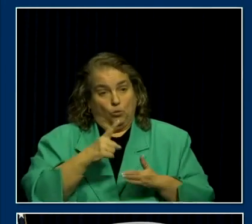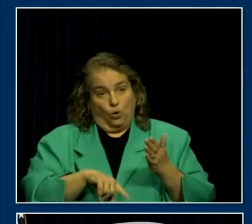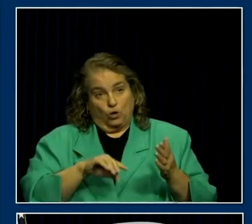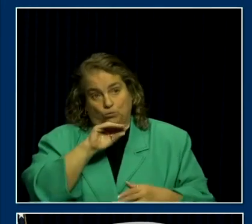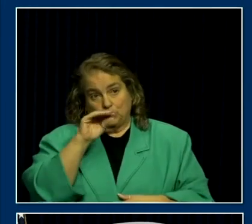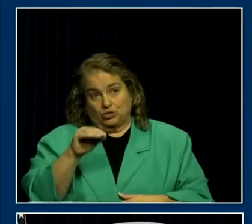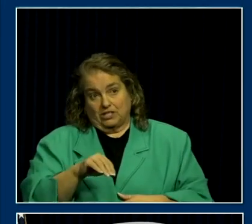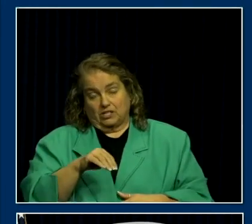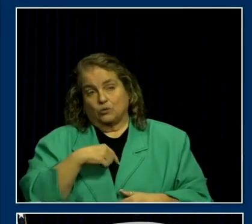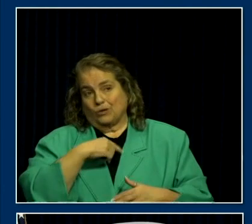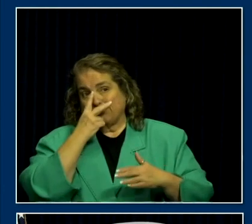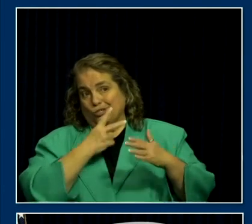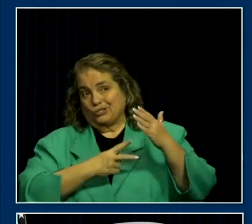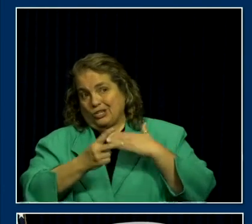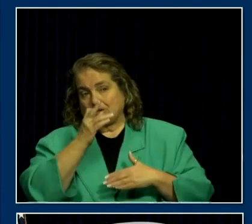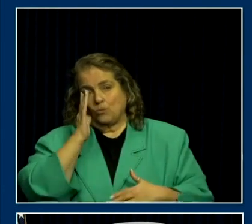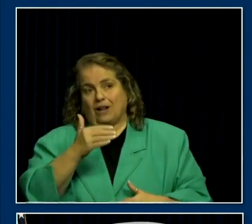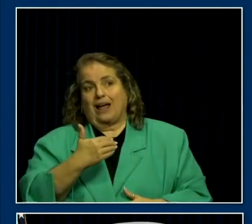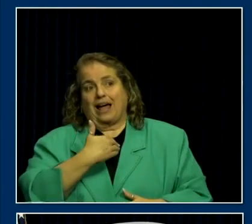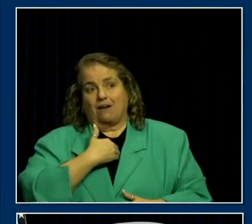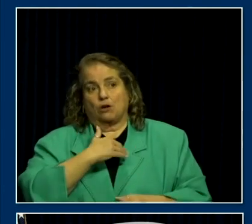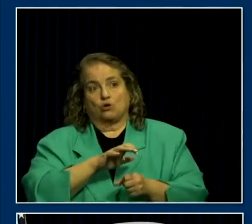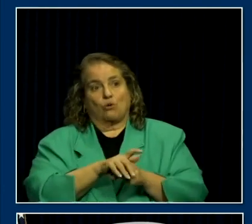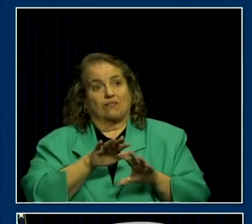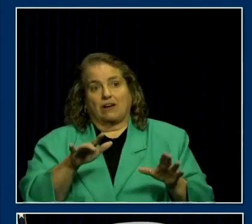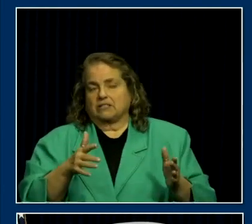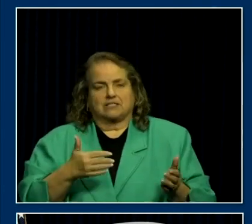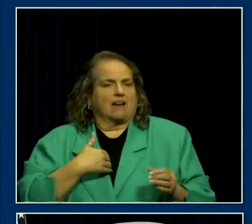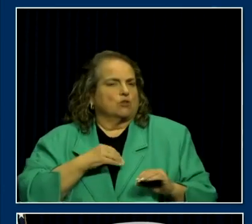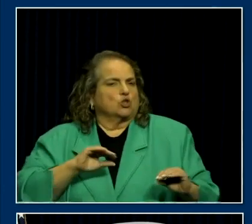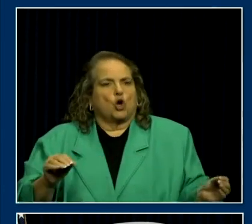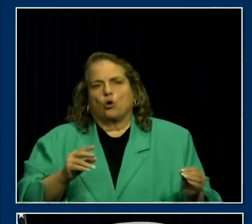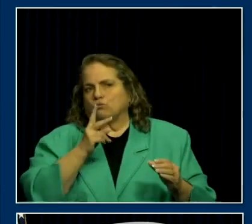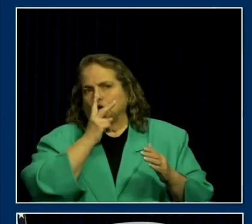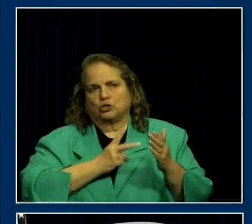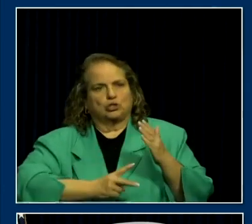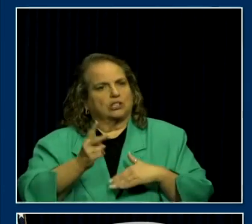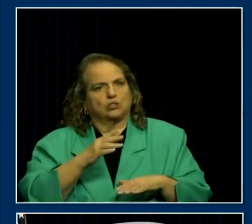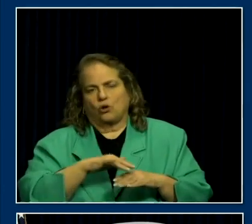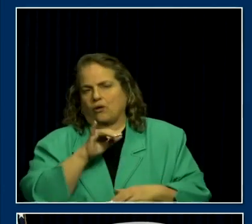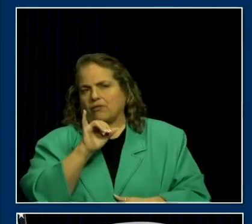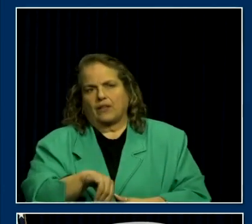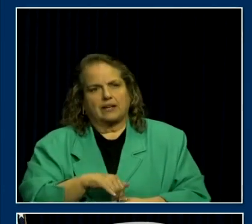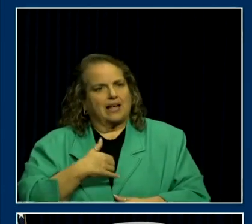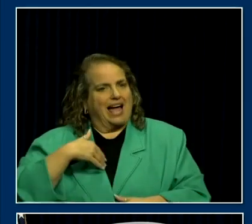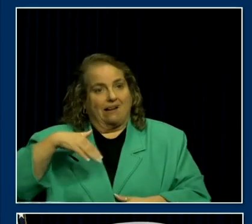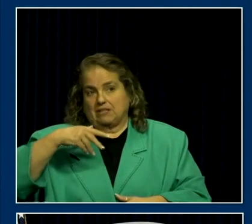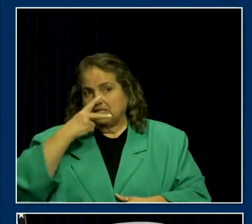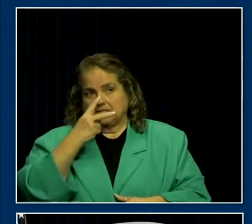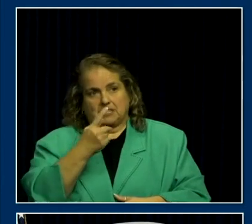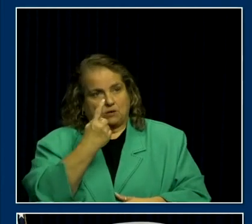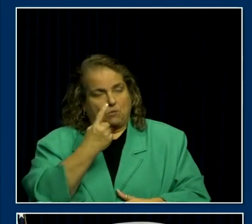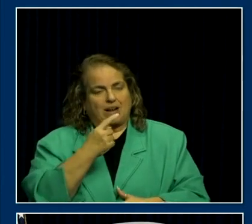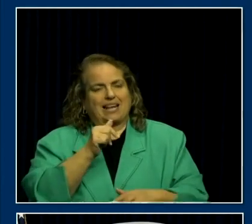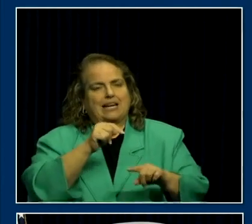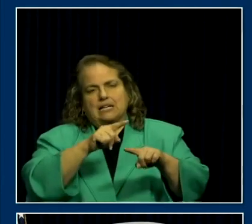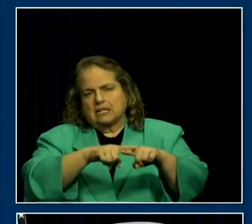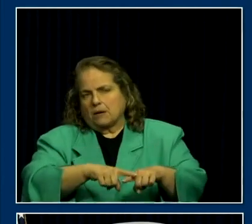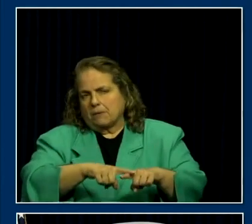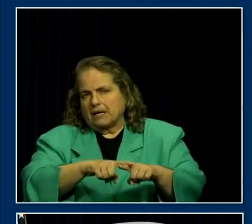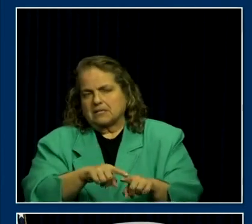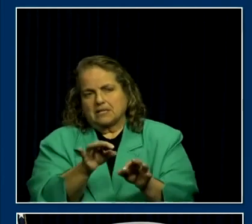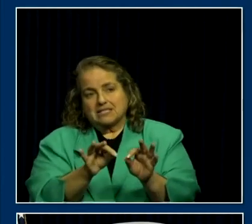we projecting will be infected with the coronavirus? I don't have a projection on that. I haven't seen one. I think it depends